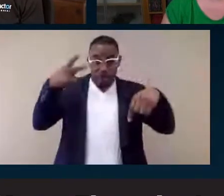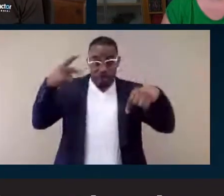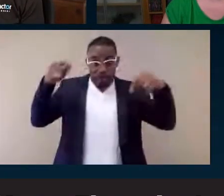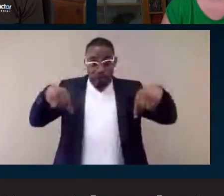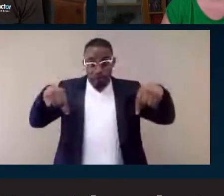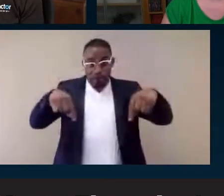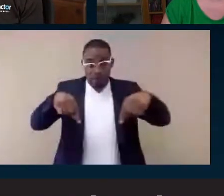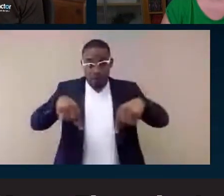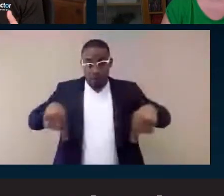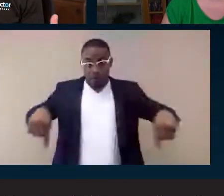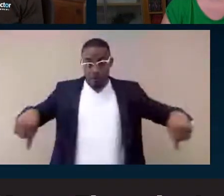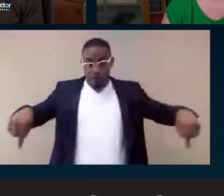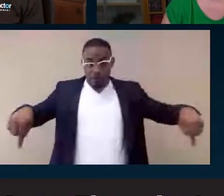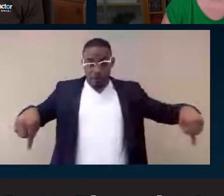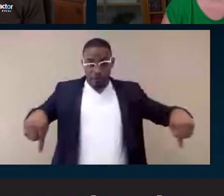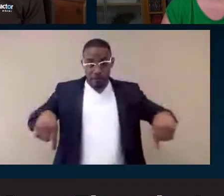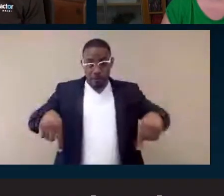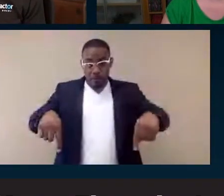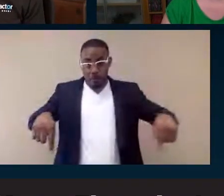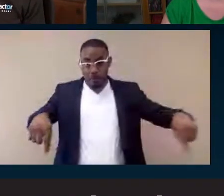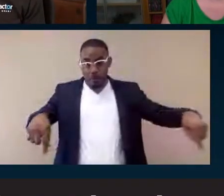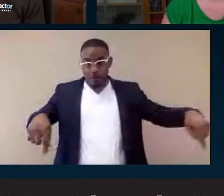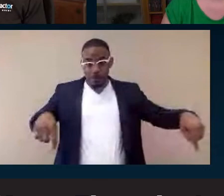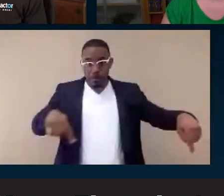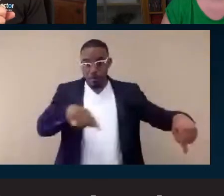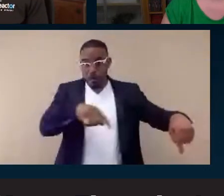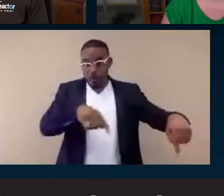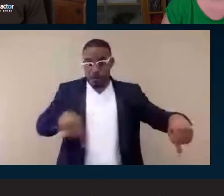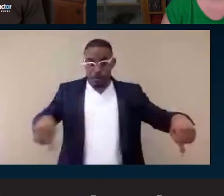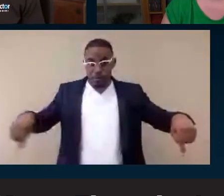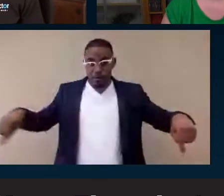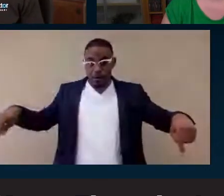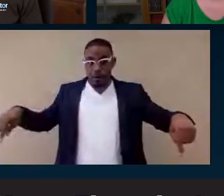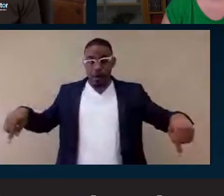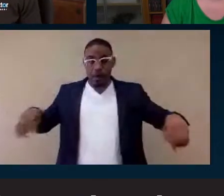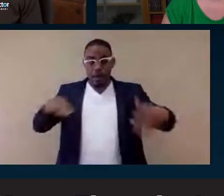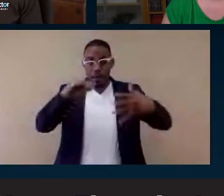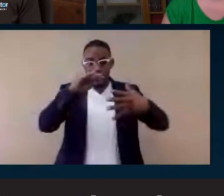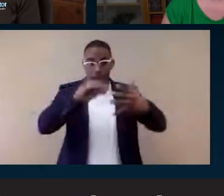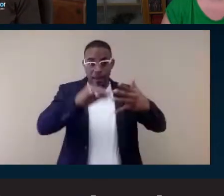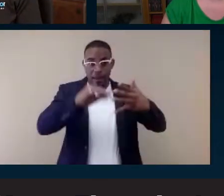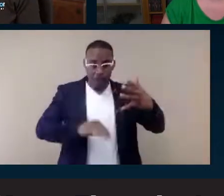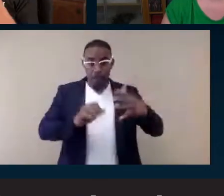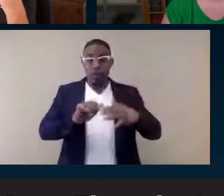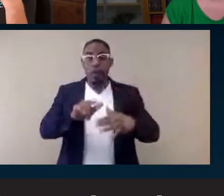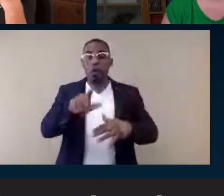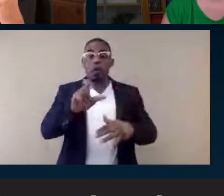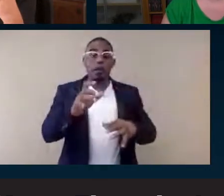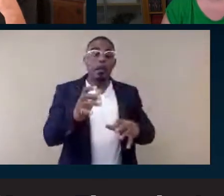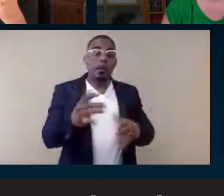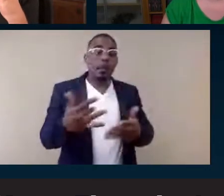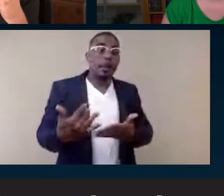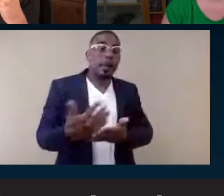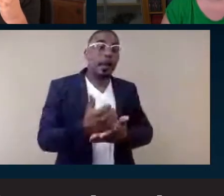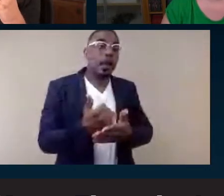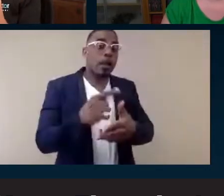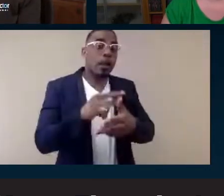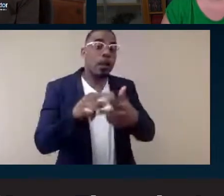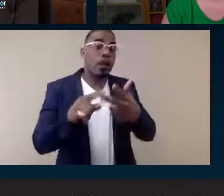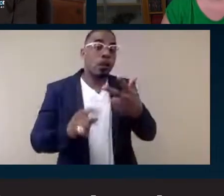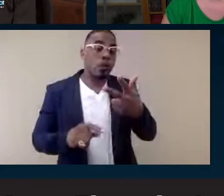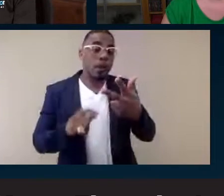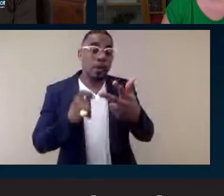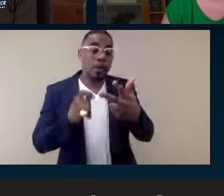now. You can fill in that form. But to fill in that form, you need to gather 3 secret